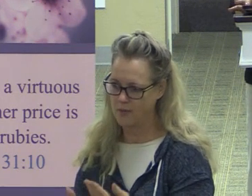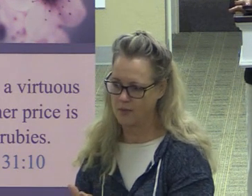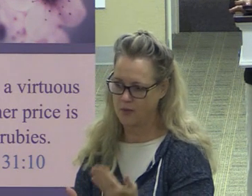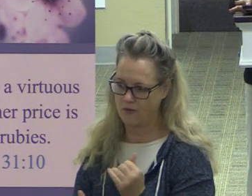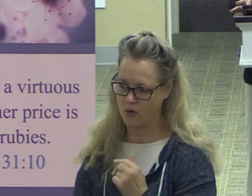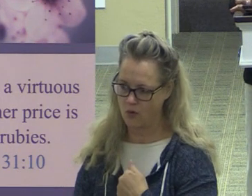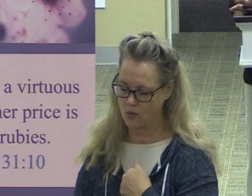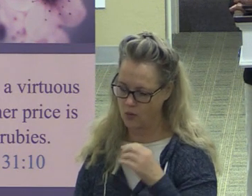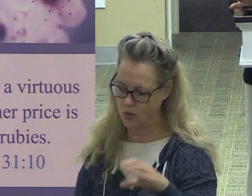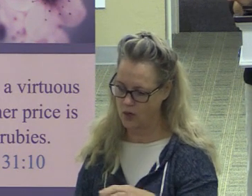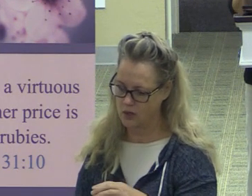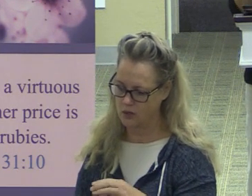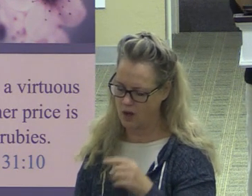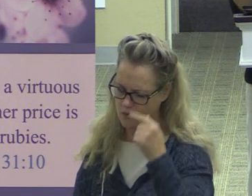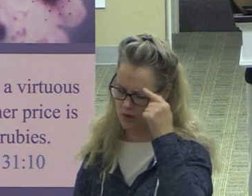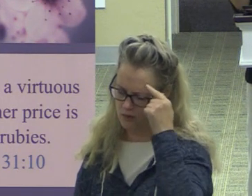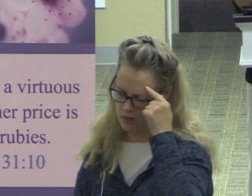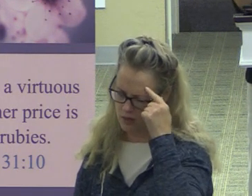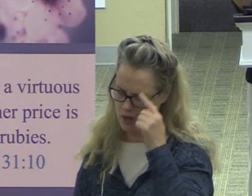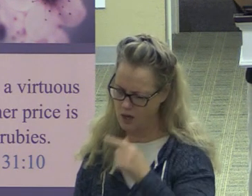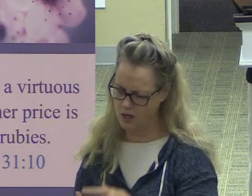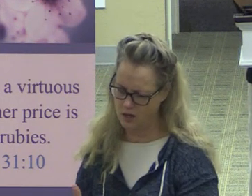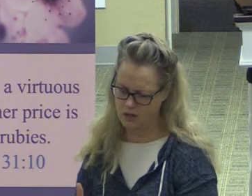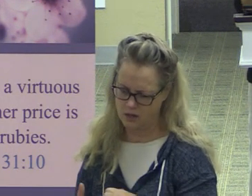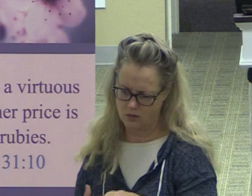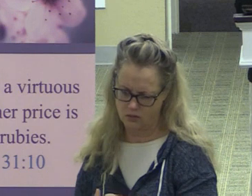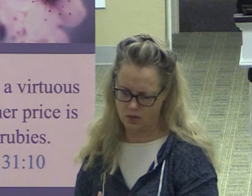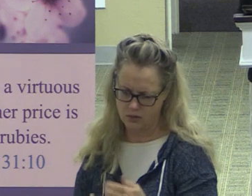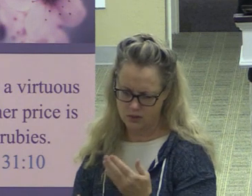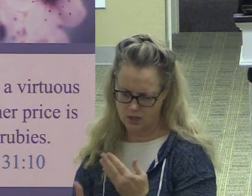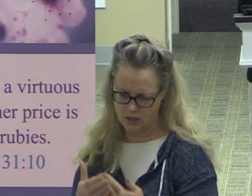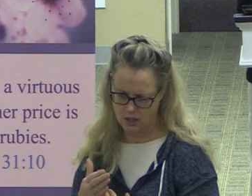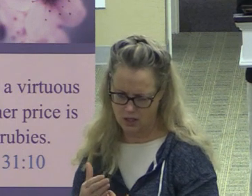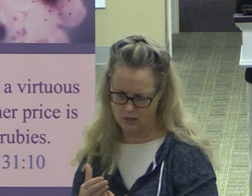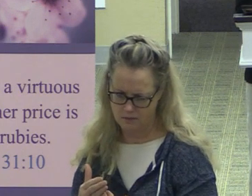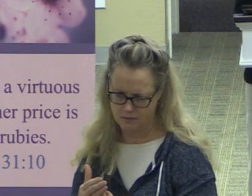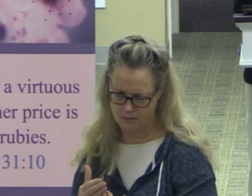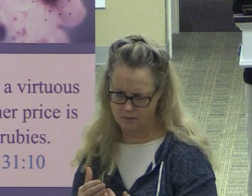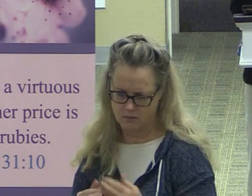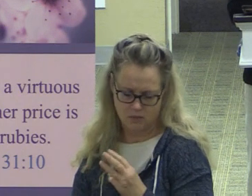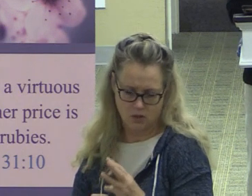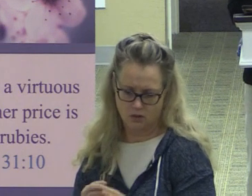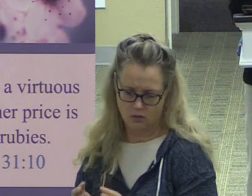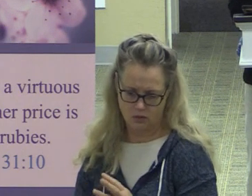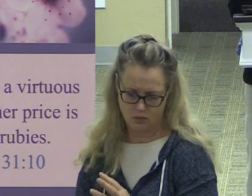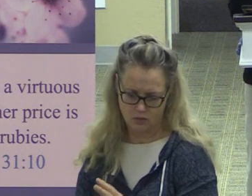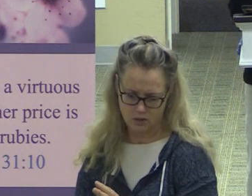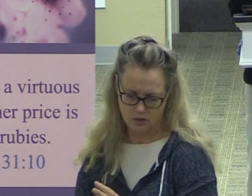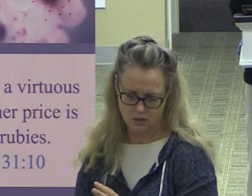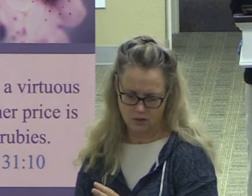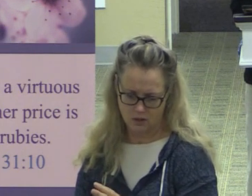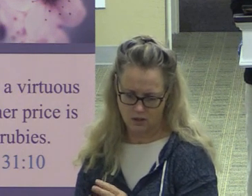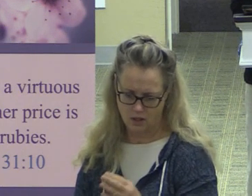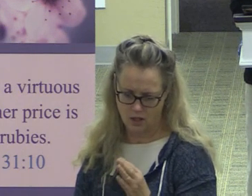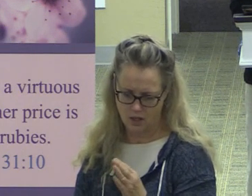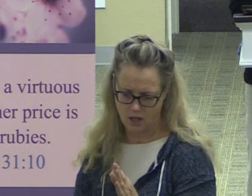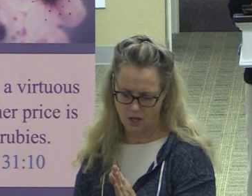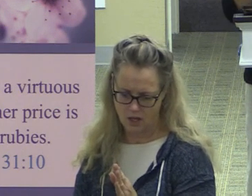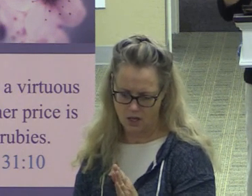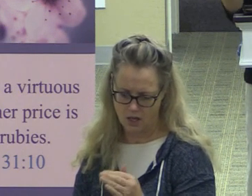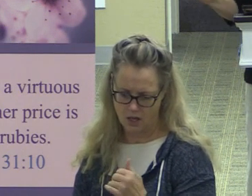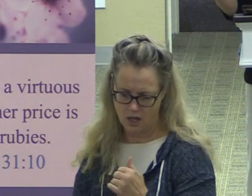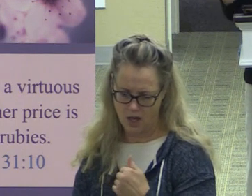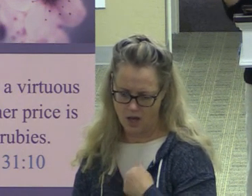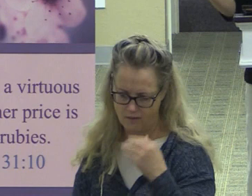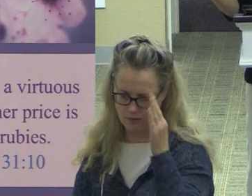tragedy strikes or anything just upsets your world? Have you ever thought, yesterday my